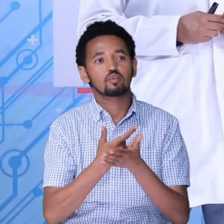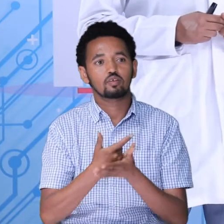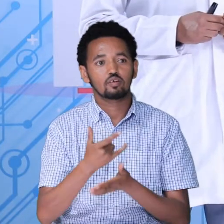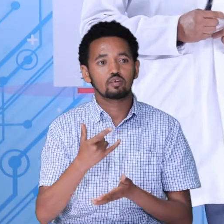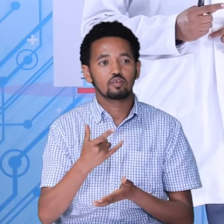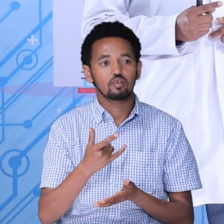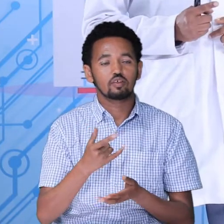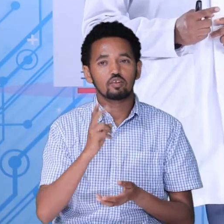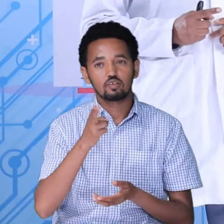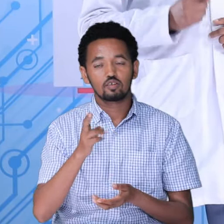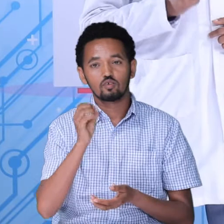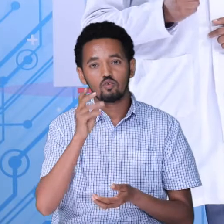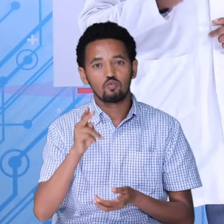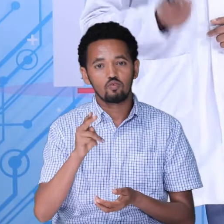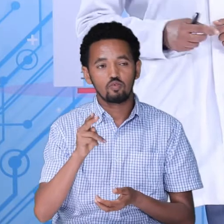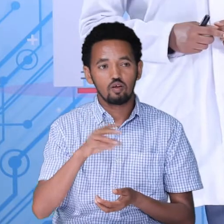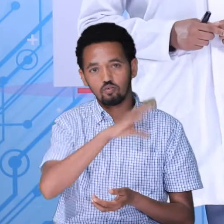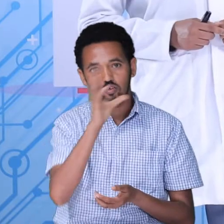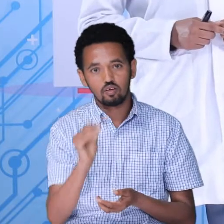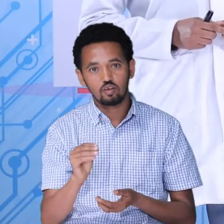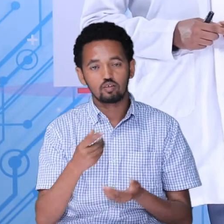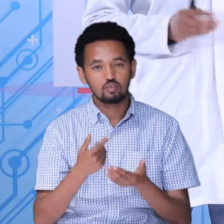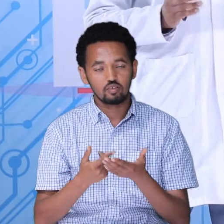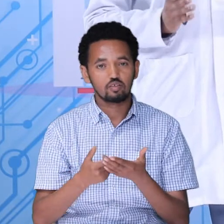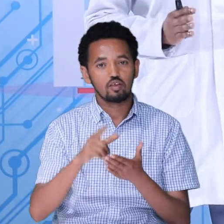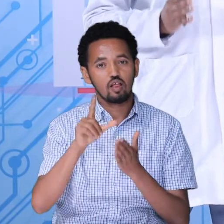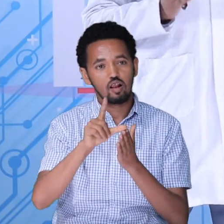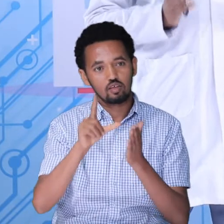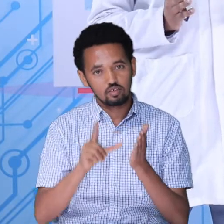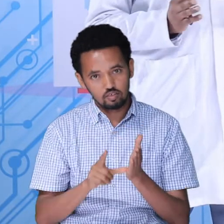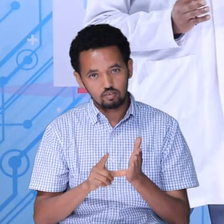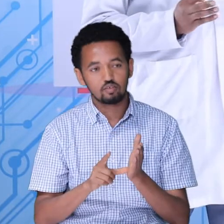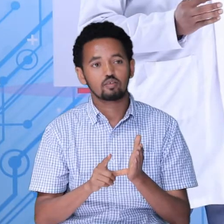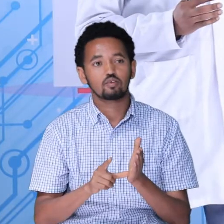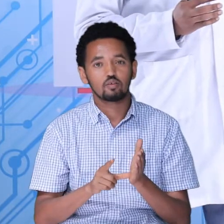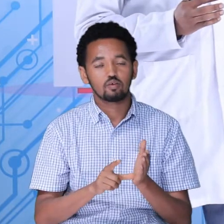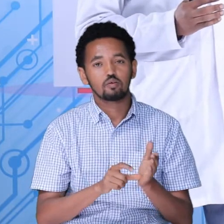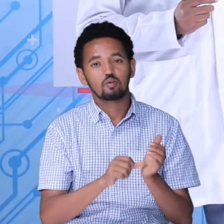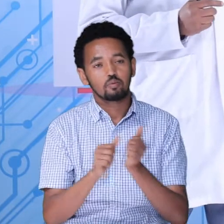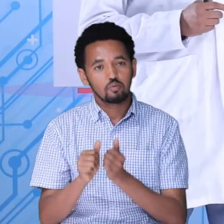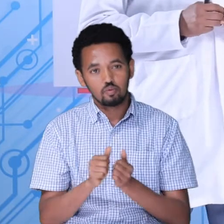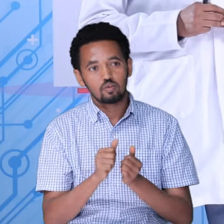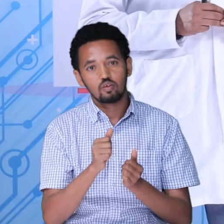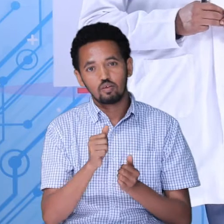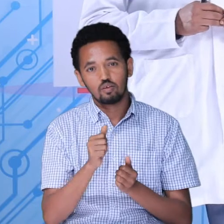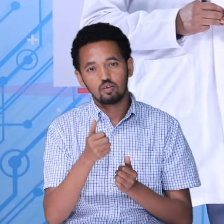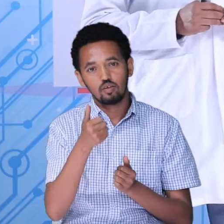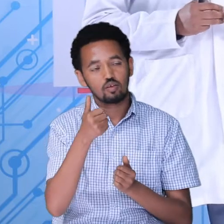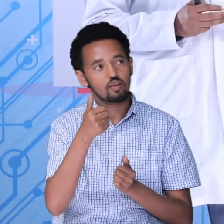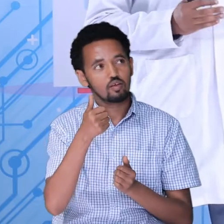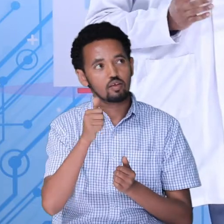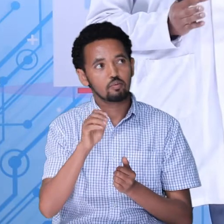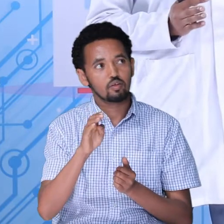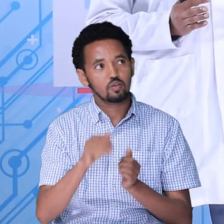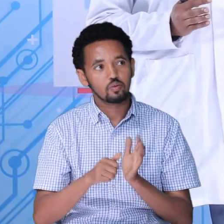After the end of this lesson, you will be able to list the